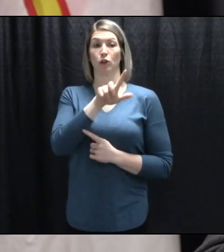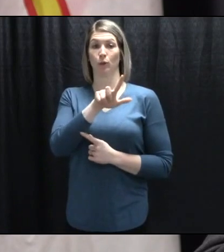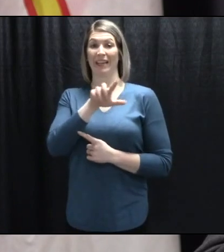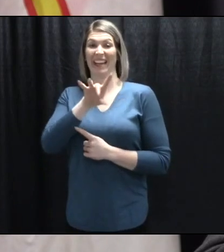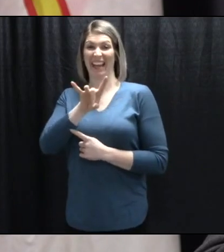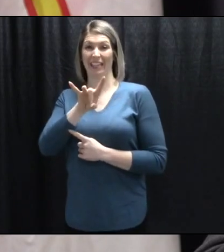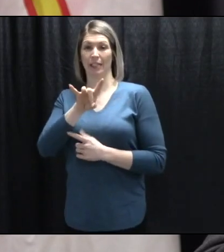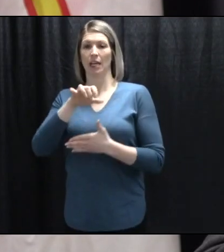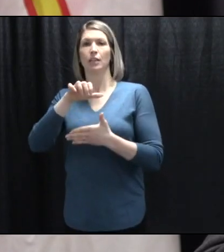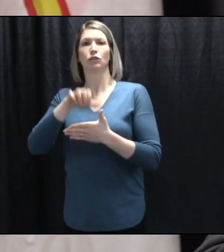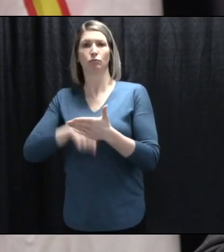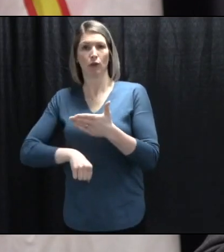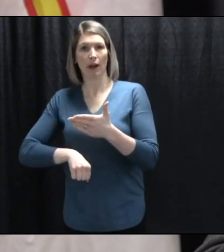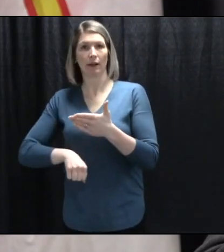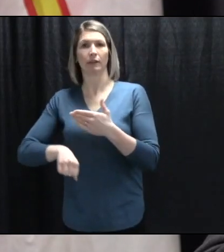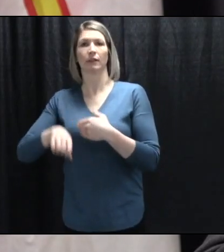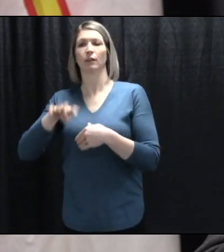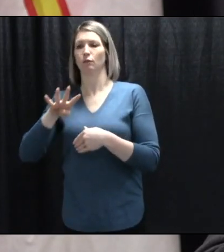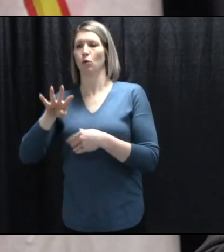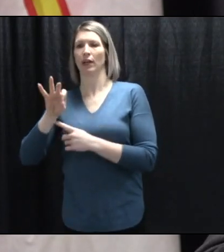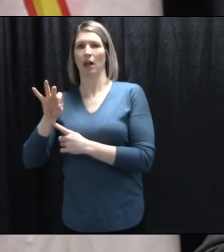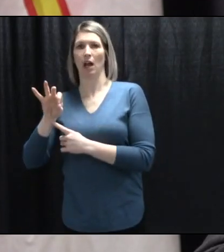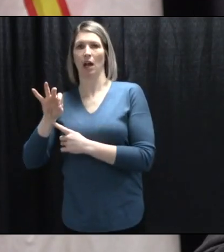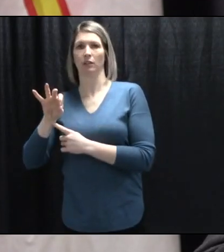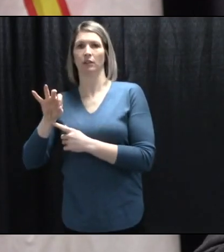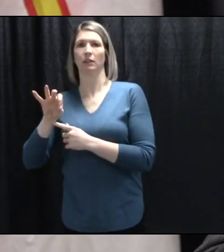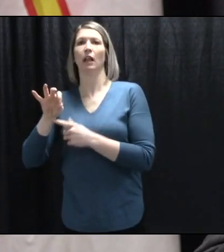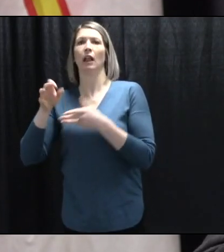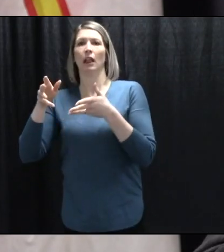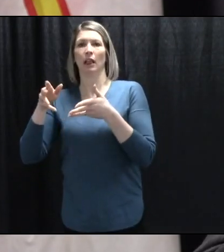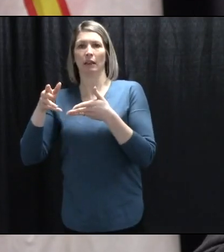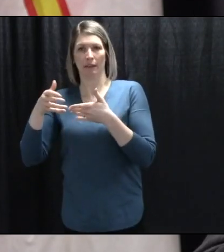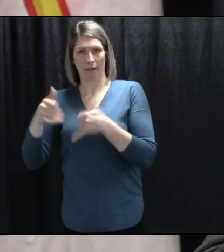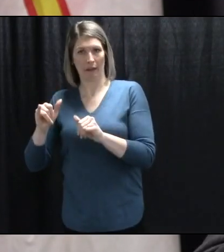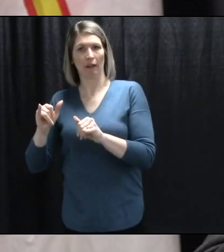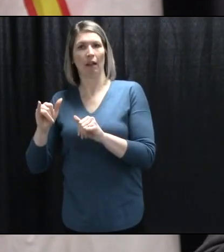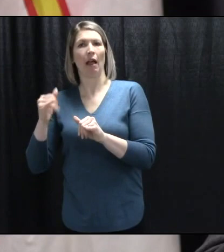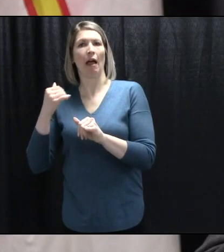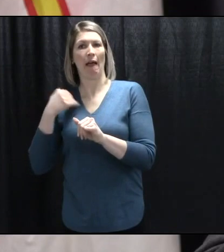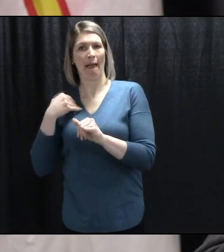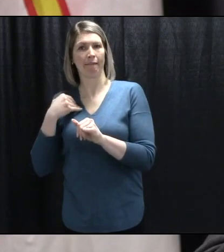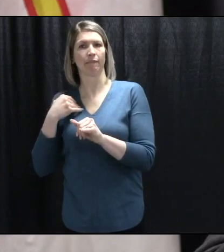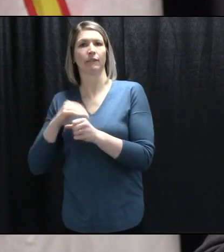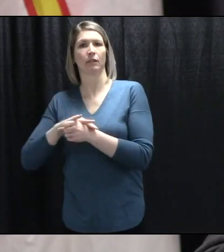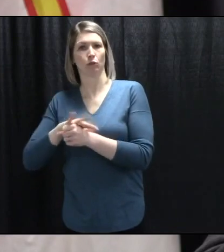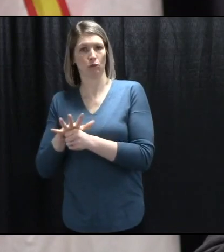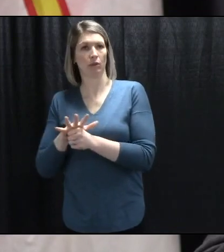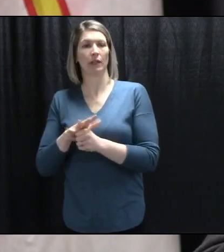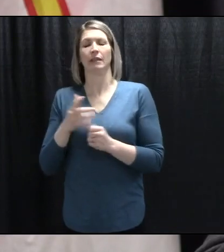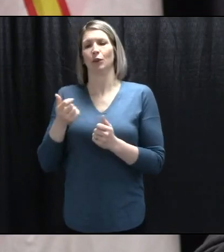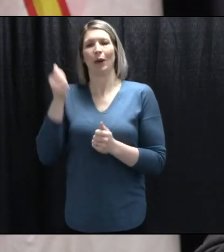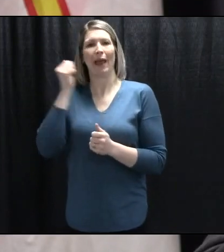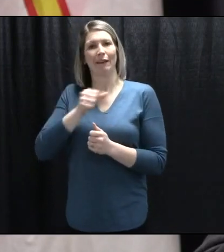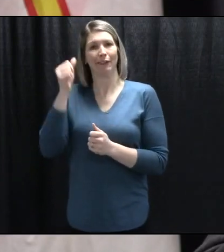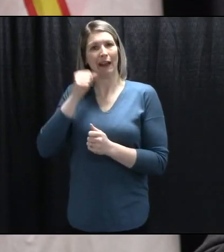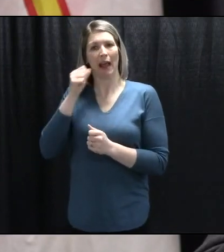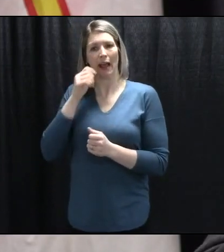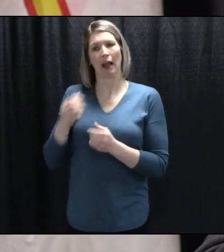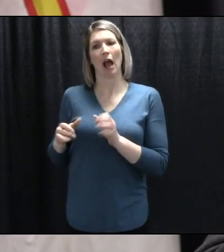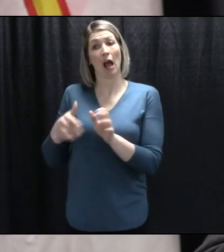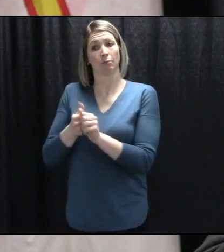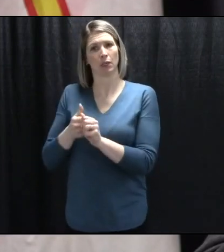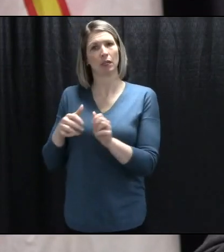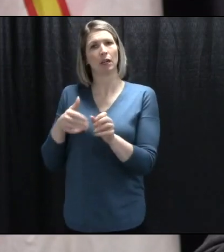active cases, would be minus at 49. So, you know, many people often ask about the numbers that we keep updating every year. They include